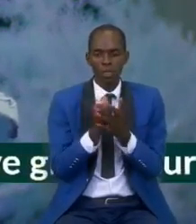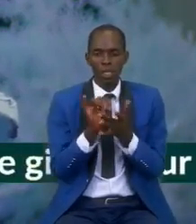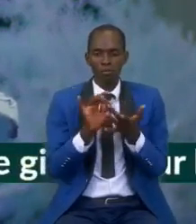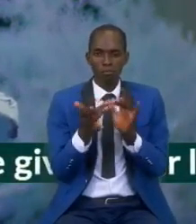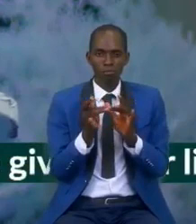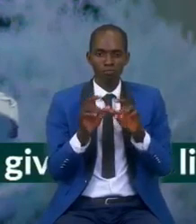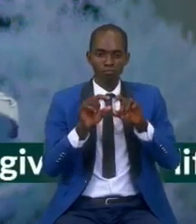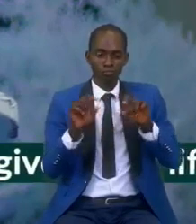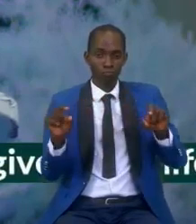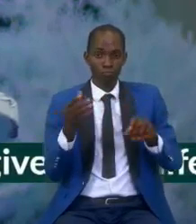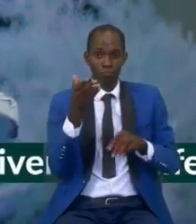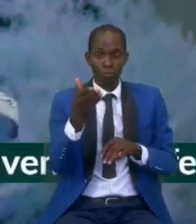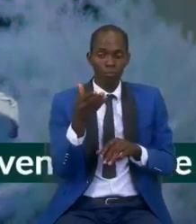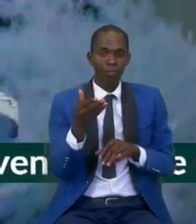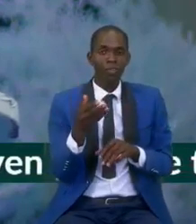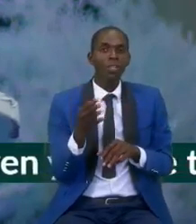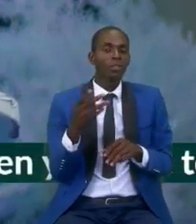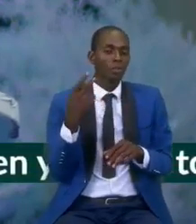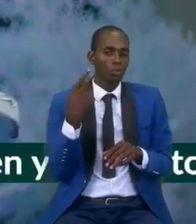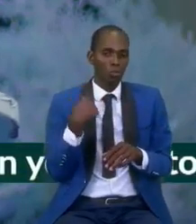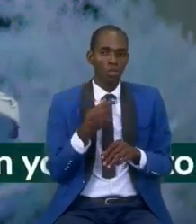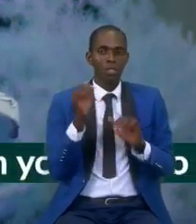your salvation experience.